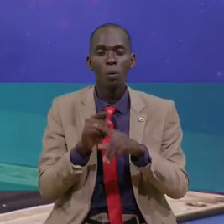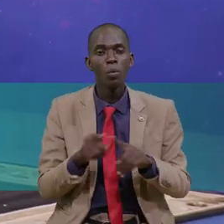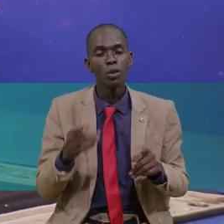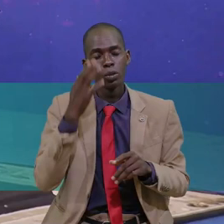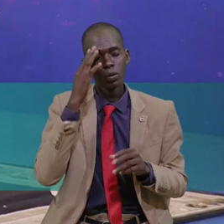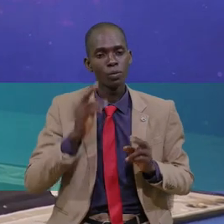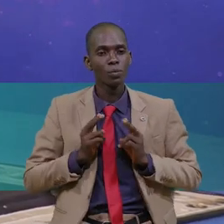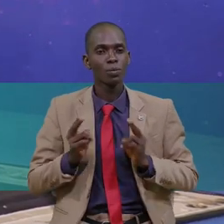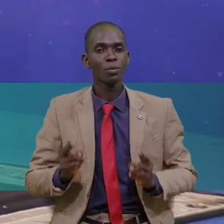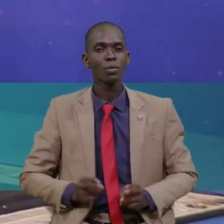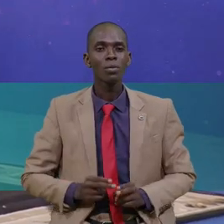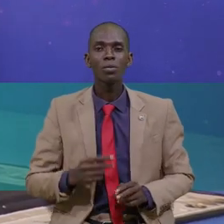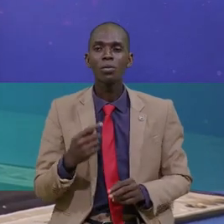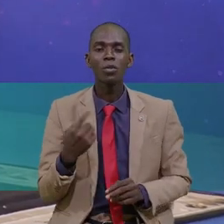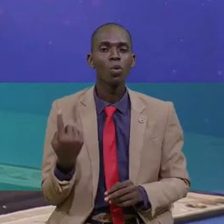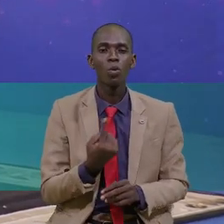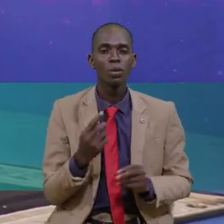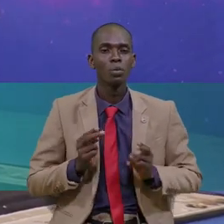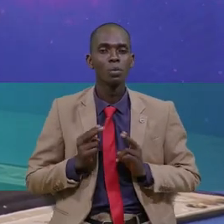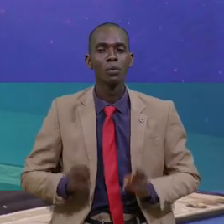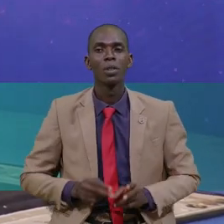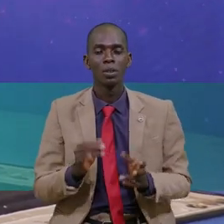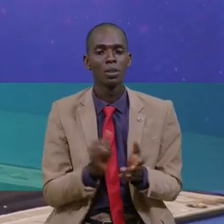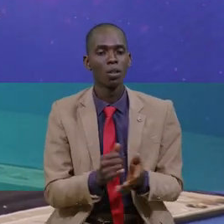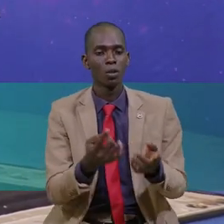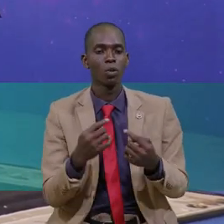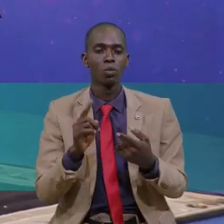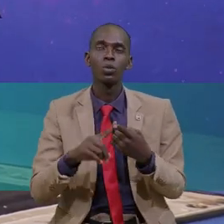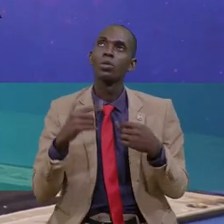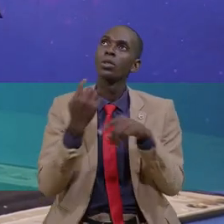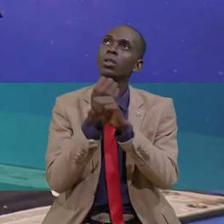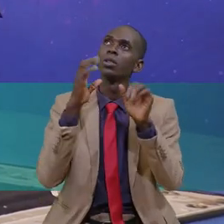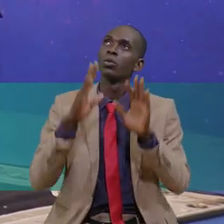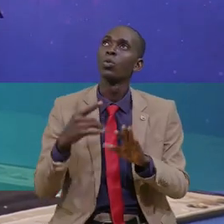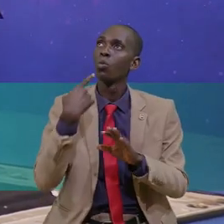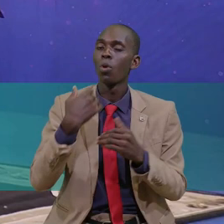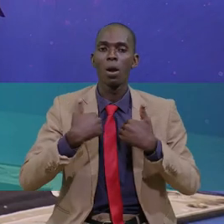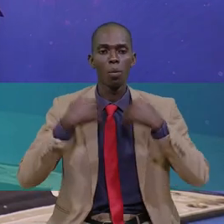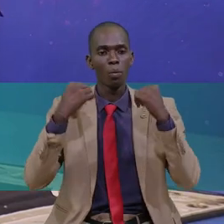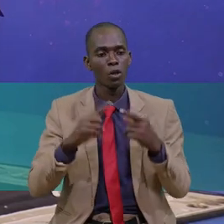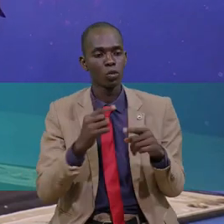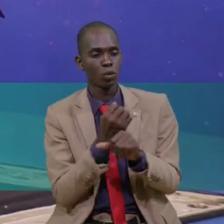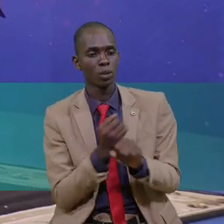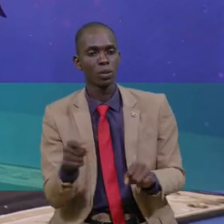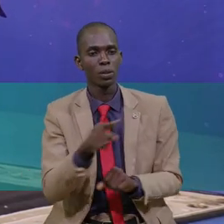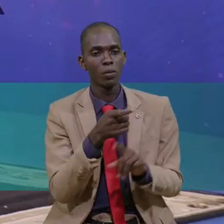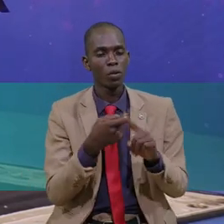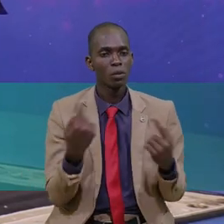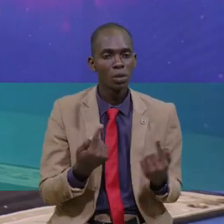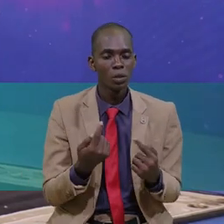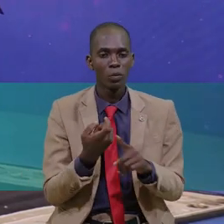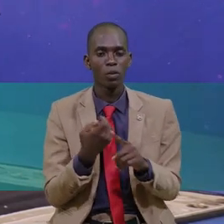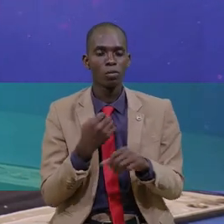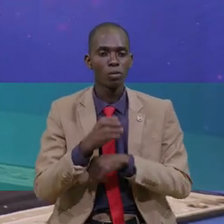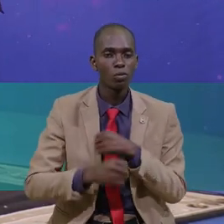is only human beings that come to the Savior who can save them from sin and save them from suffering and